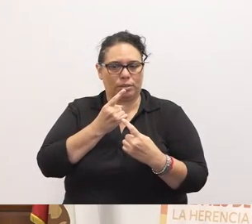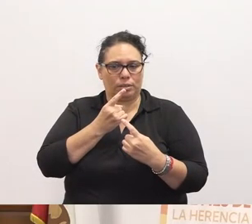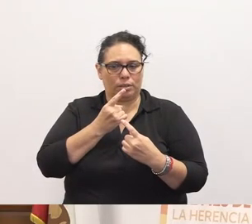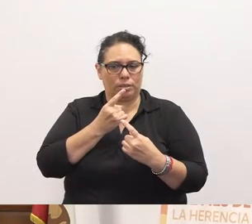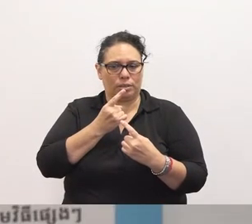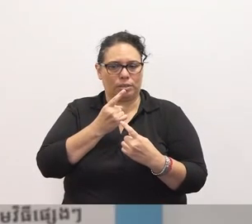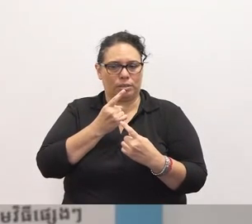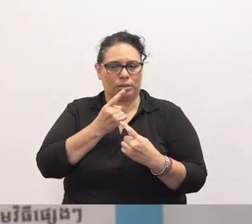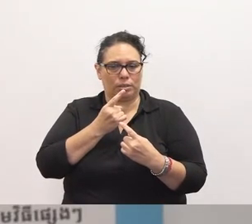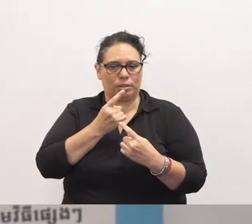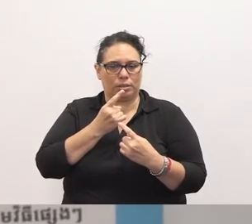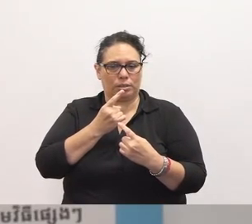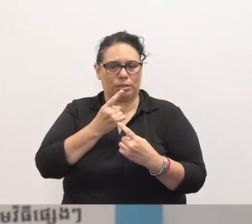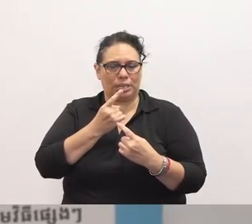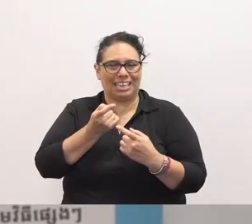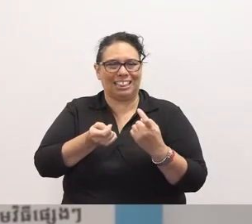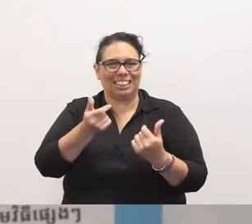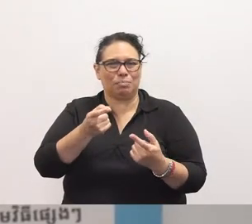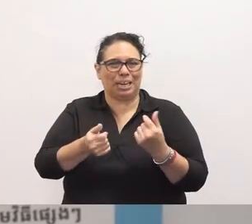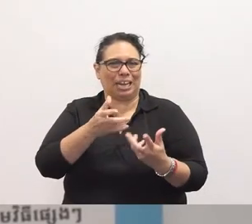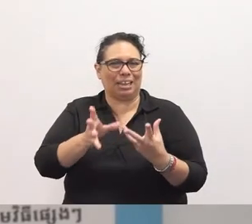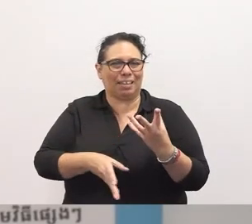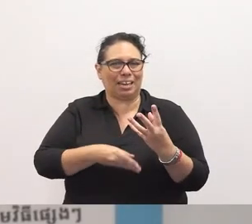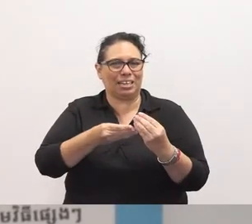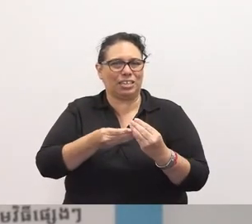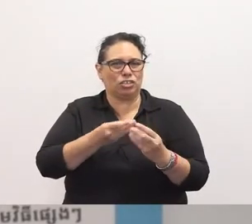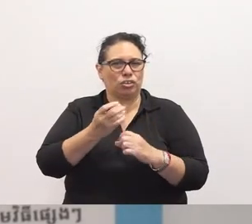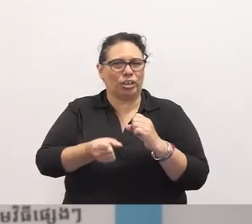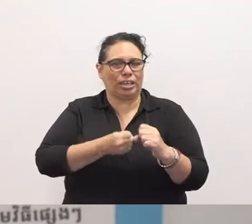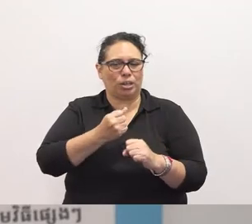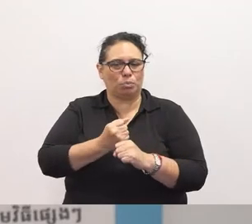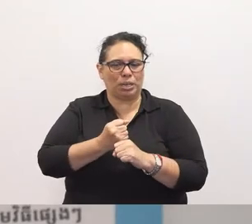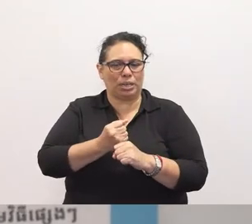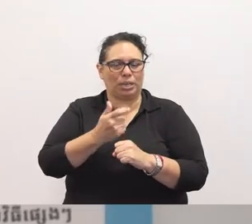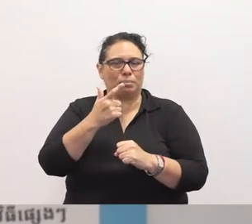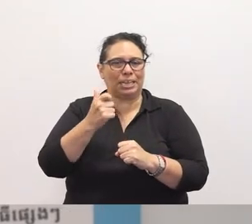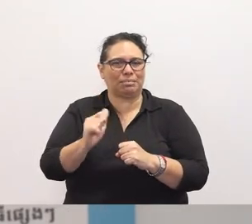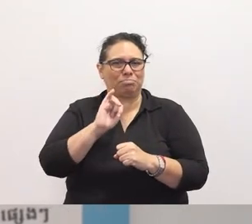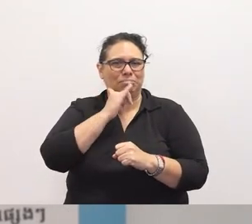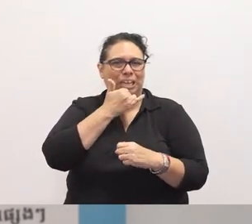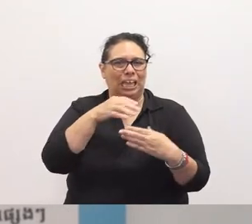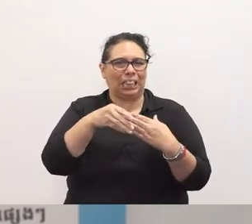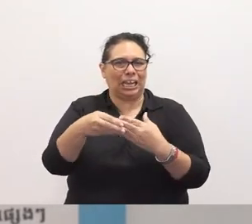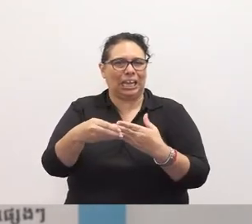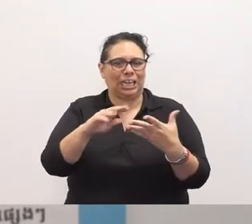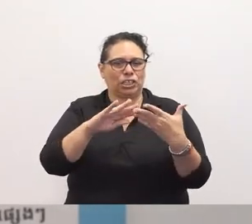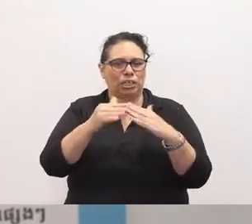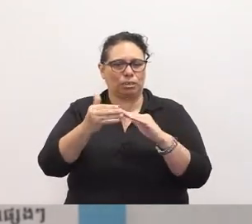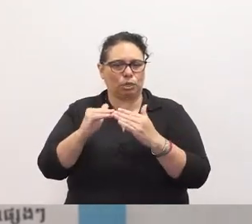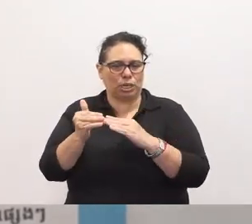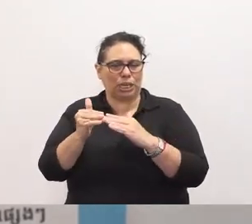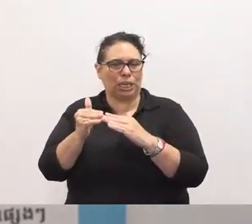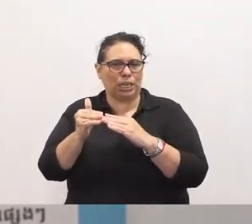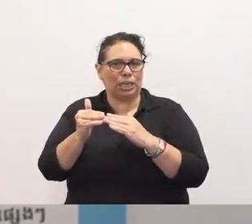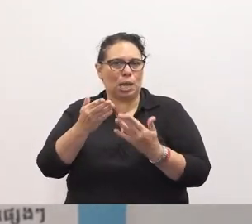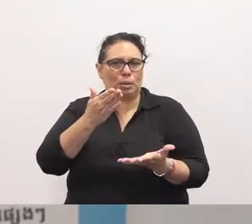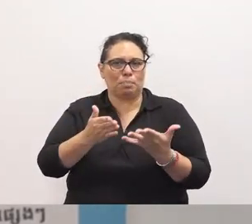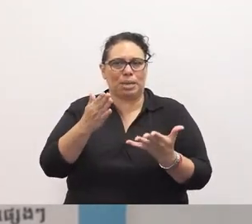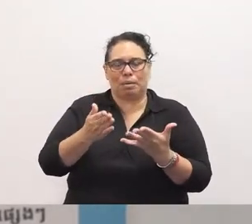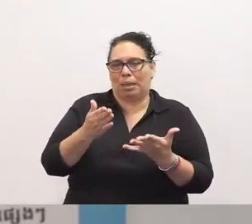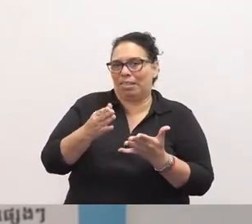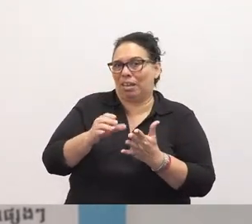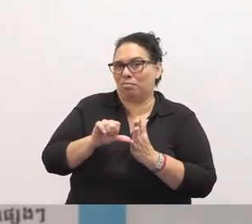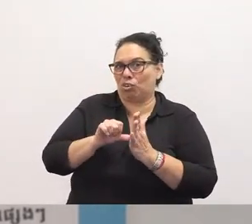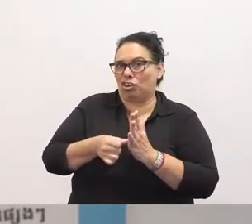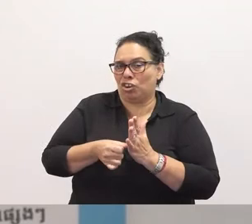eliminating that additional year, and only because it can be misleading to the community, where the community may be under the impression